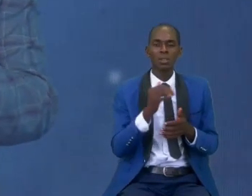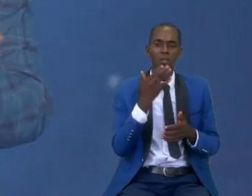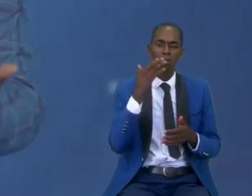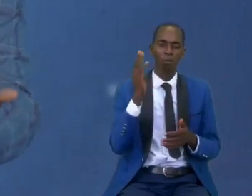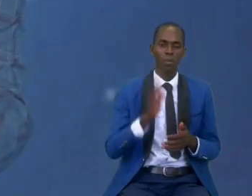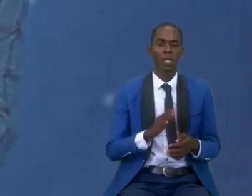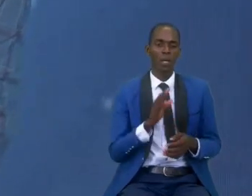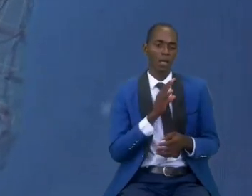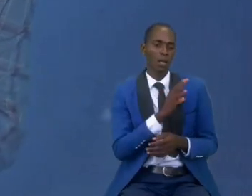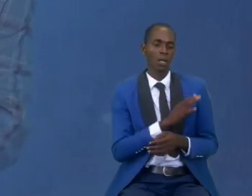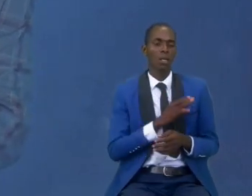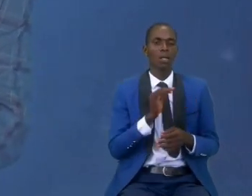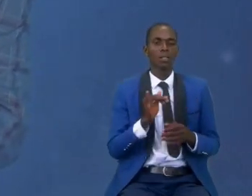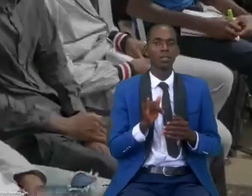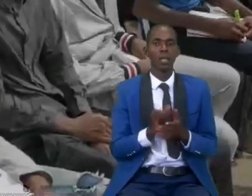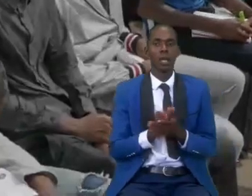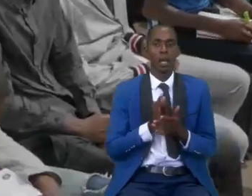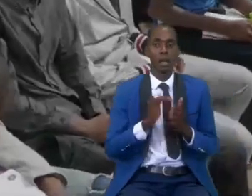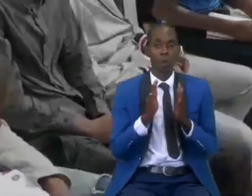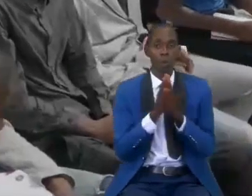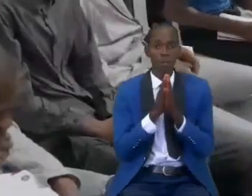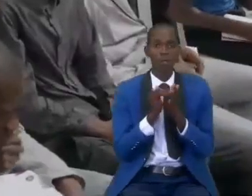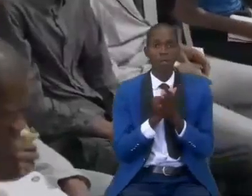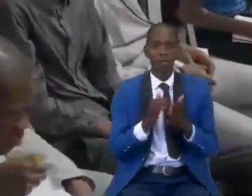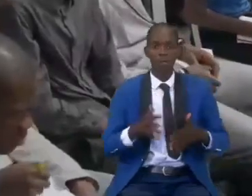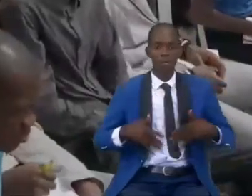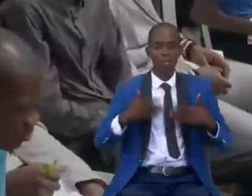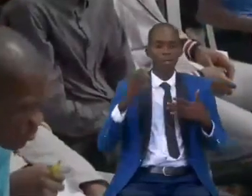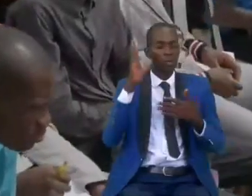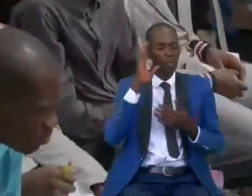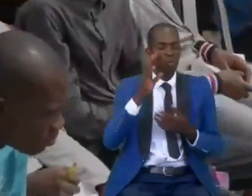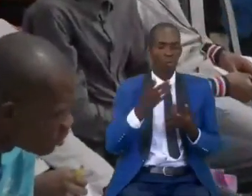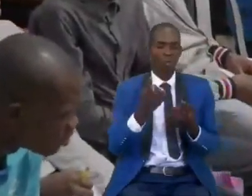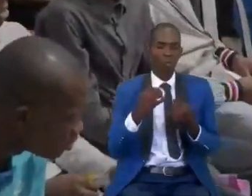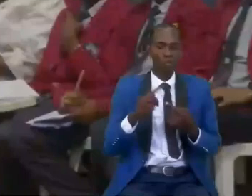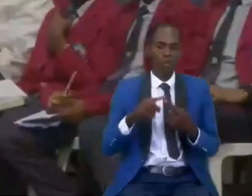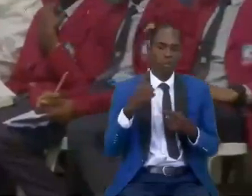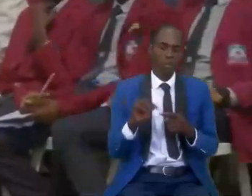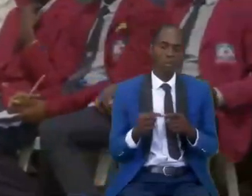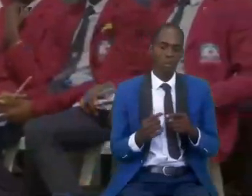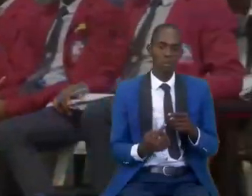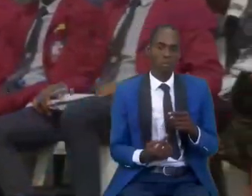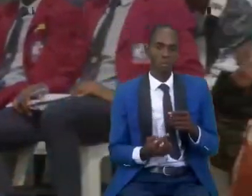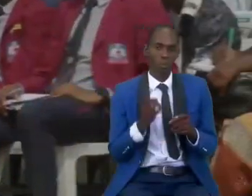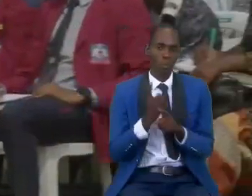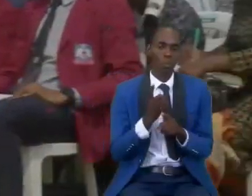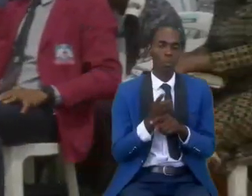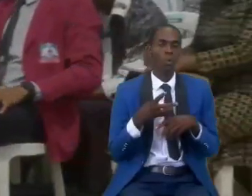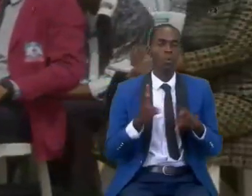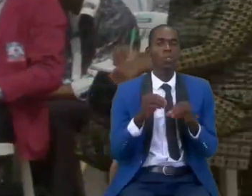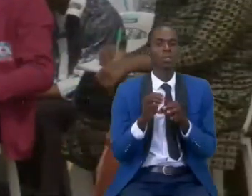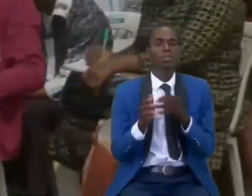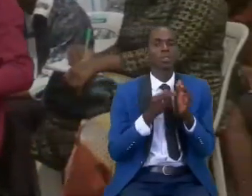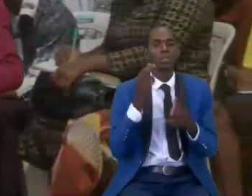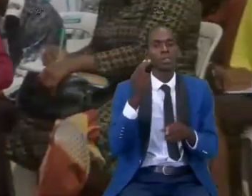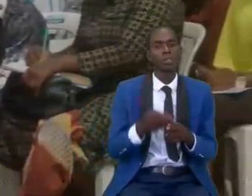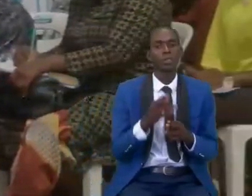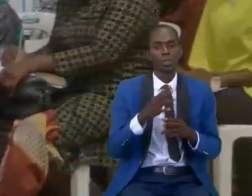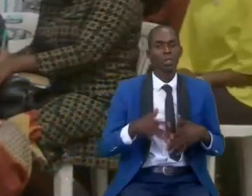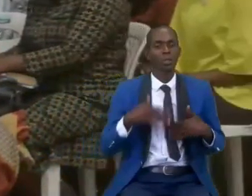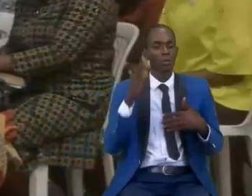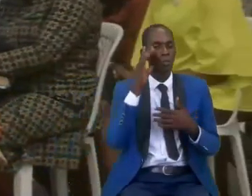the right side up. Right side up. And all those things, inventions that